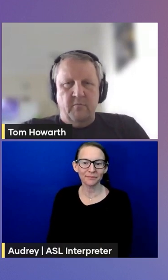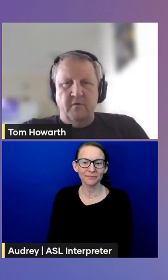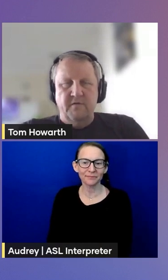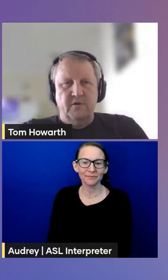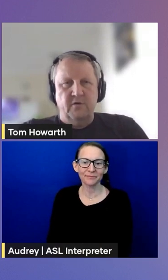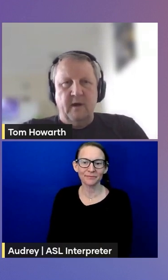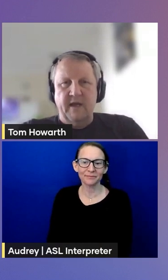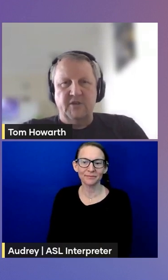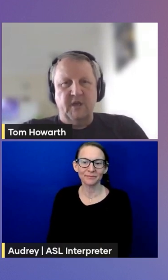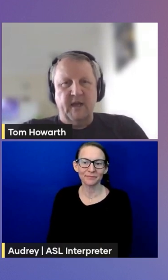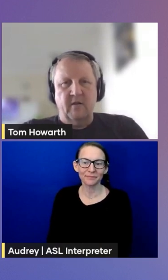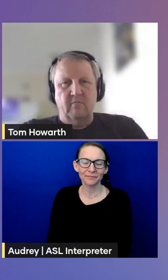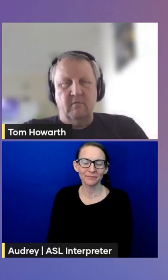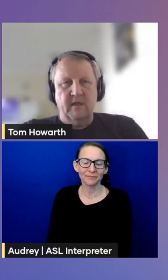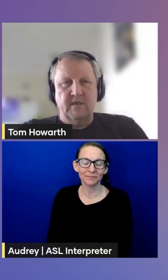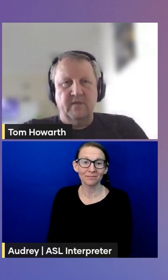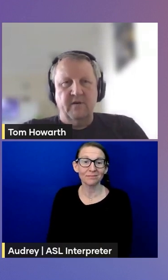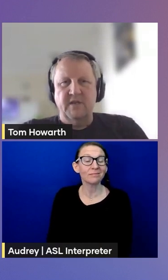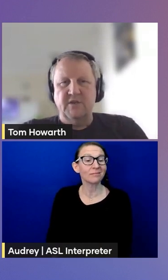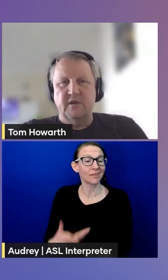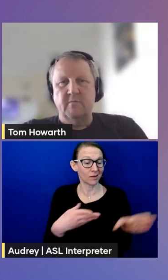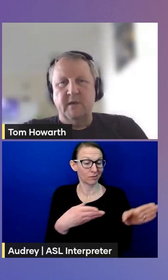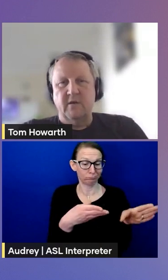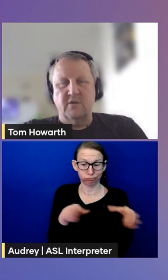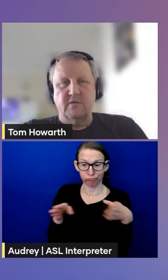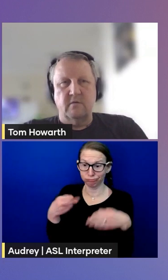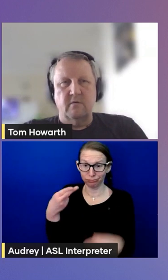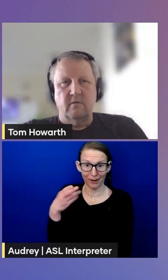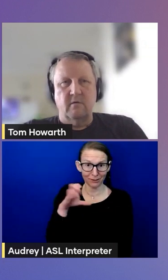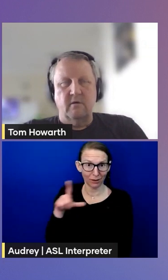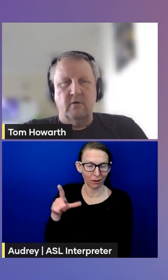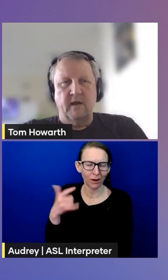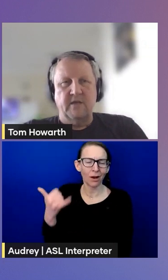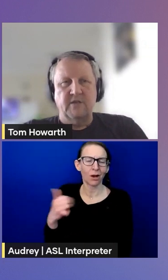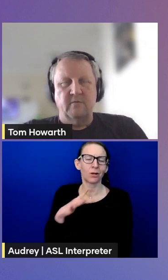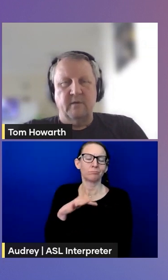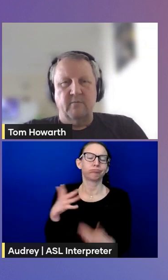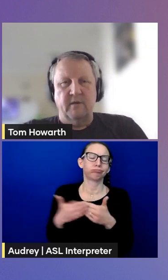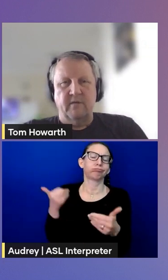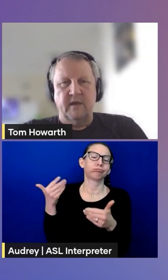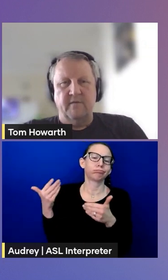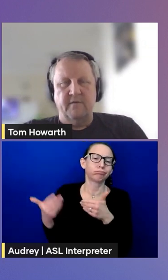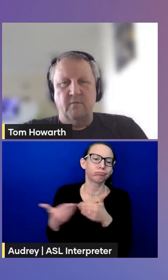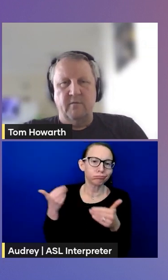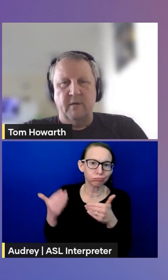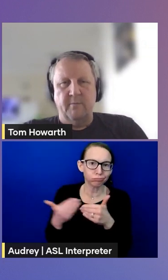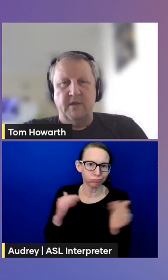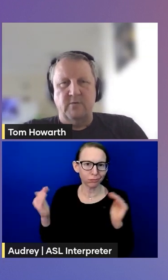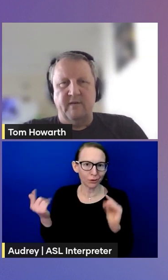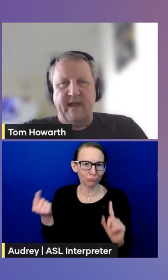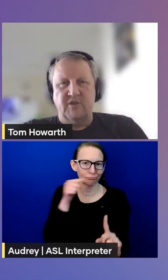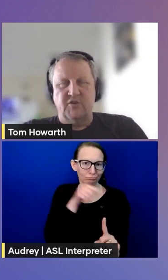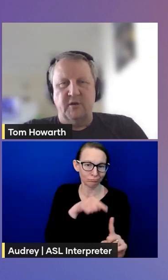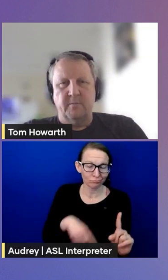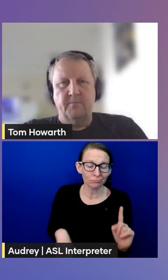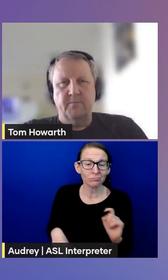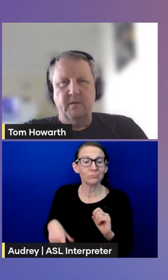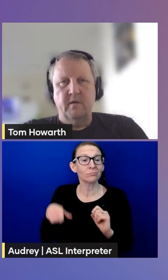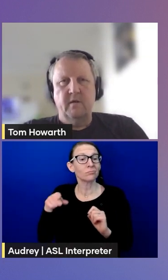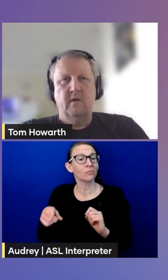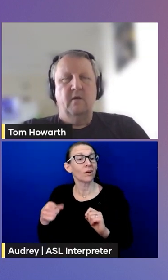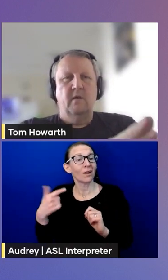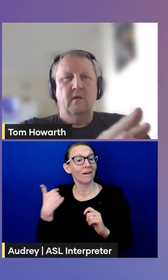with the move to HCL, it's even easier, because you can actually with the ability to have extra